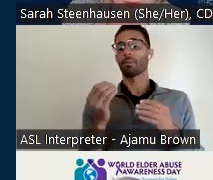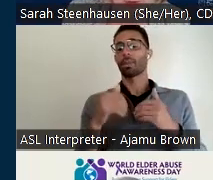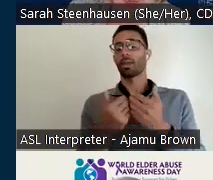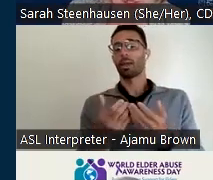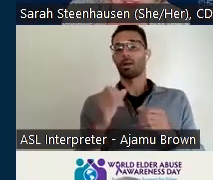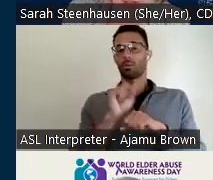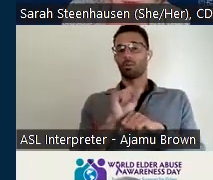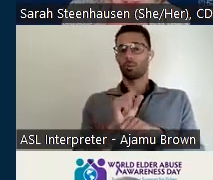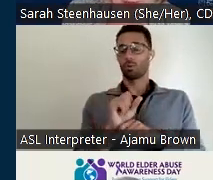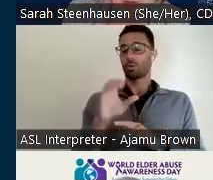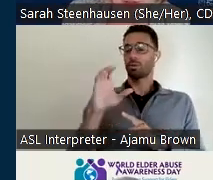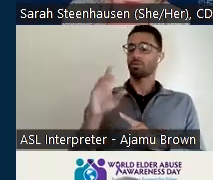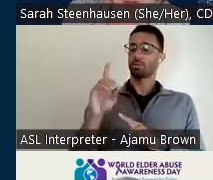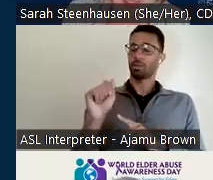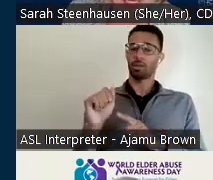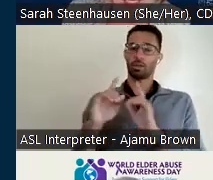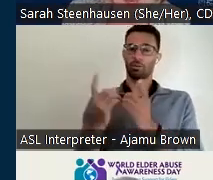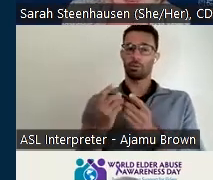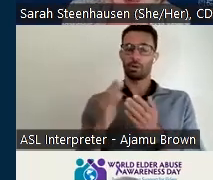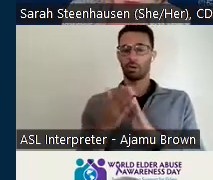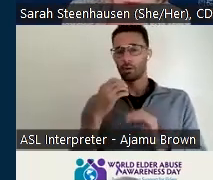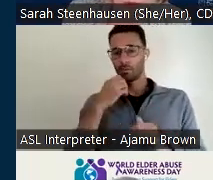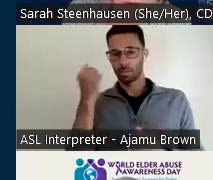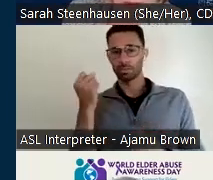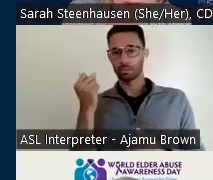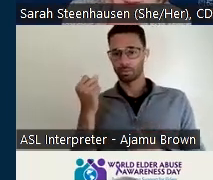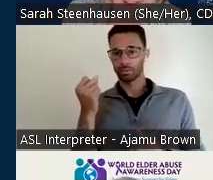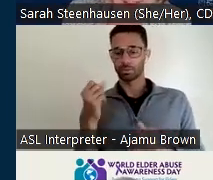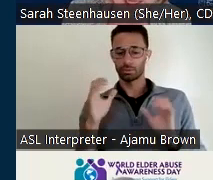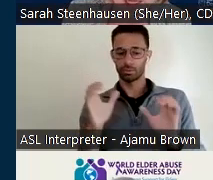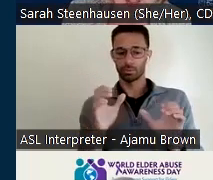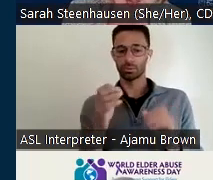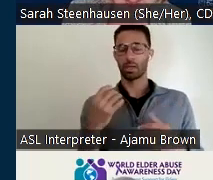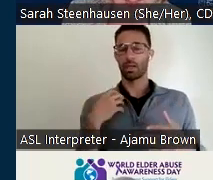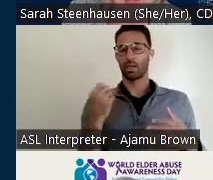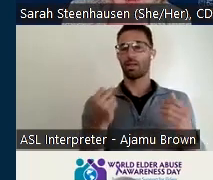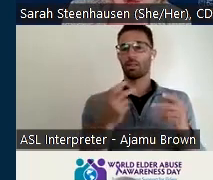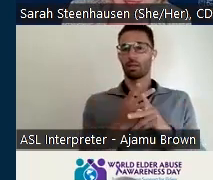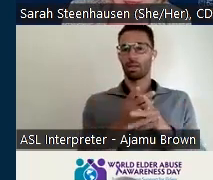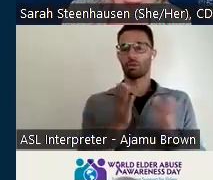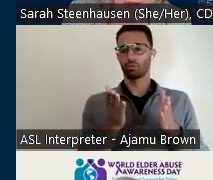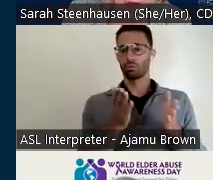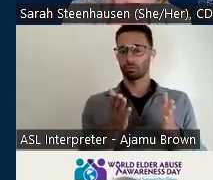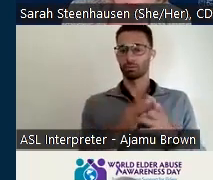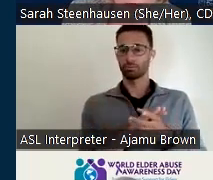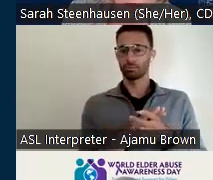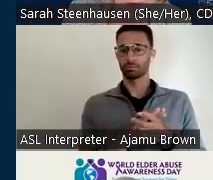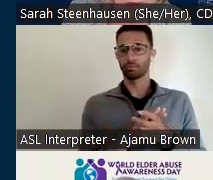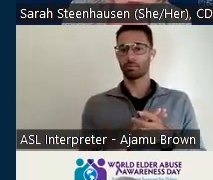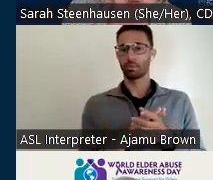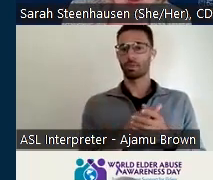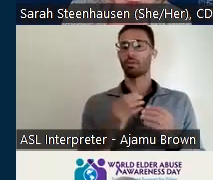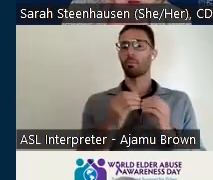the Department of Aging is doing compared to the work that Department of Healthcare Services is leading. So just as a very high level